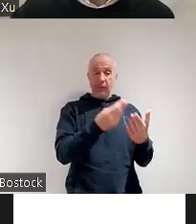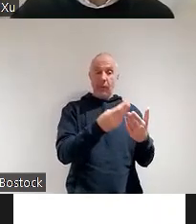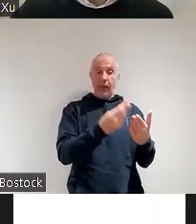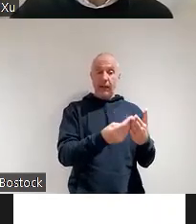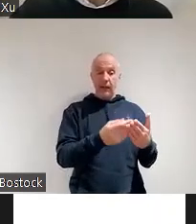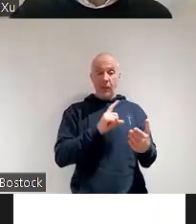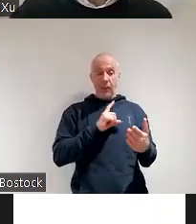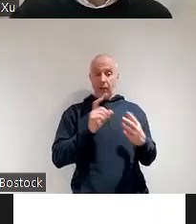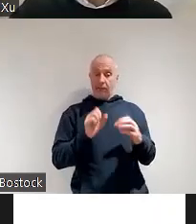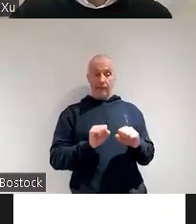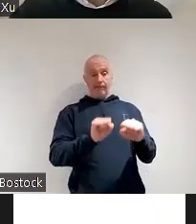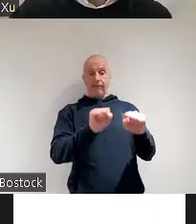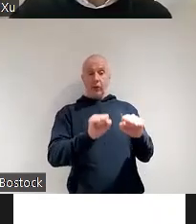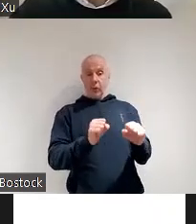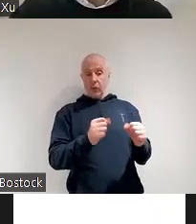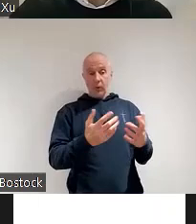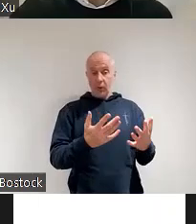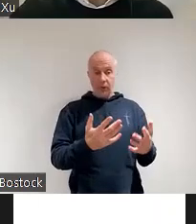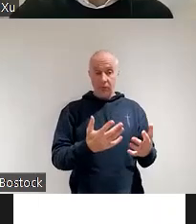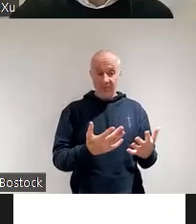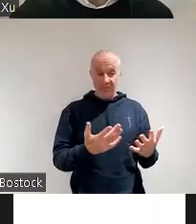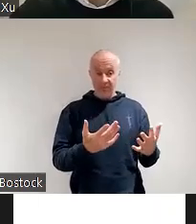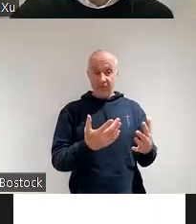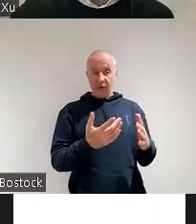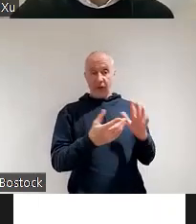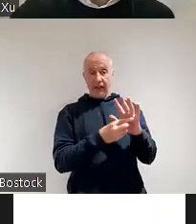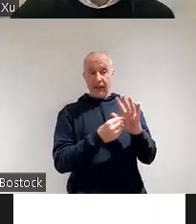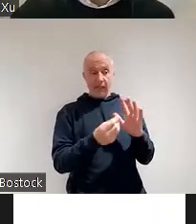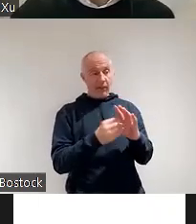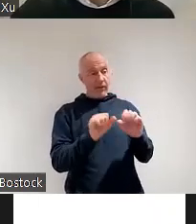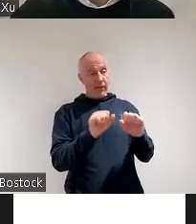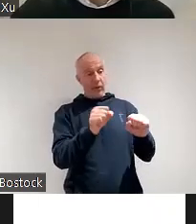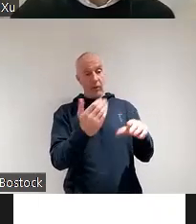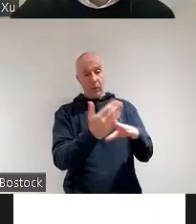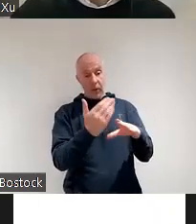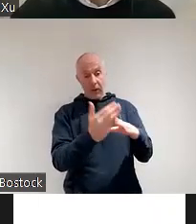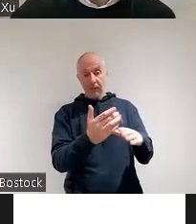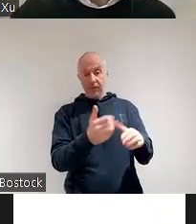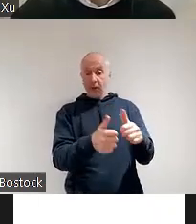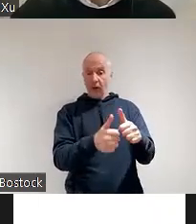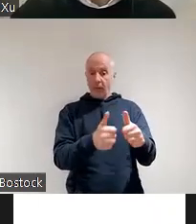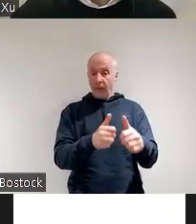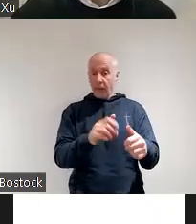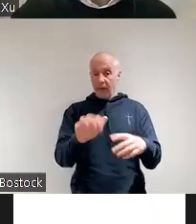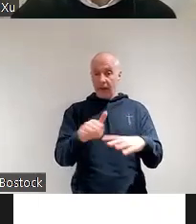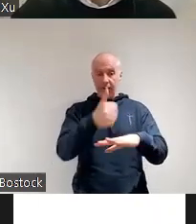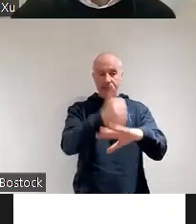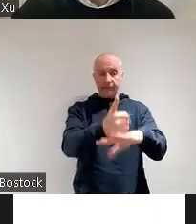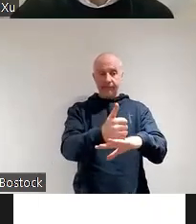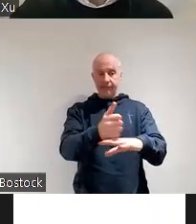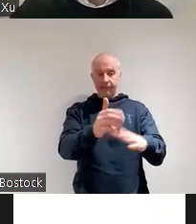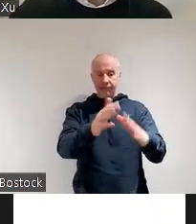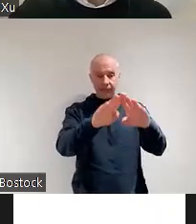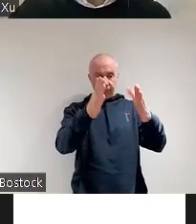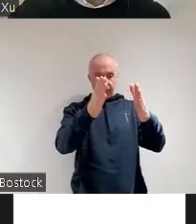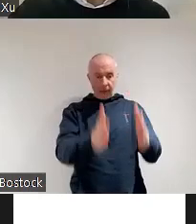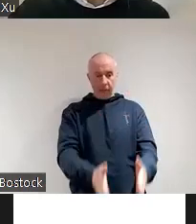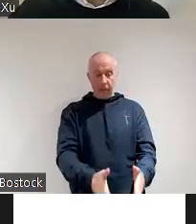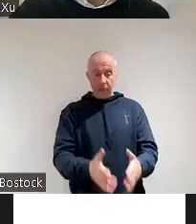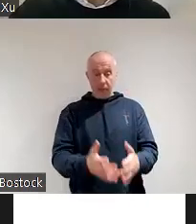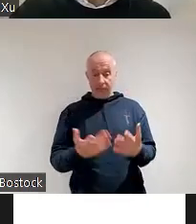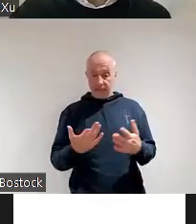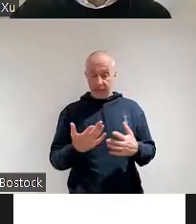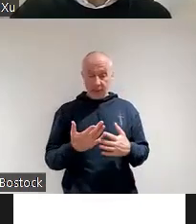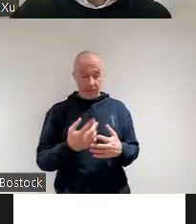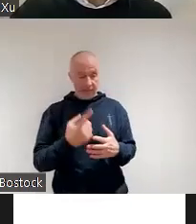that. For example, like at your workplace, the employer can define the